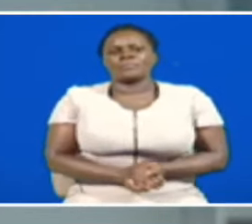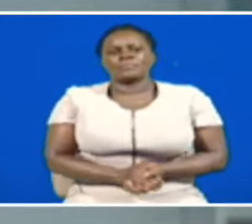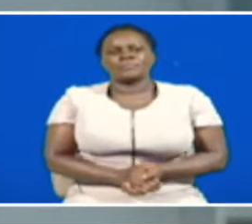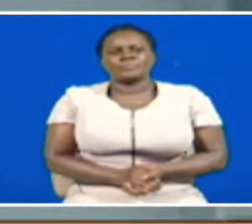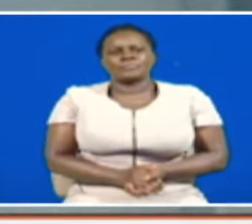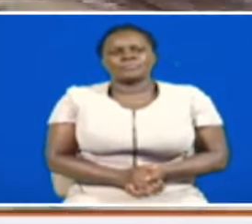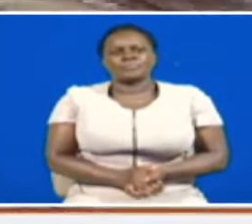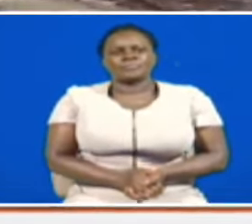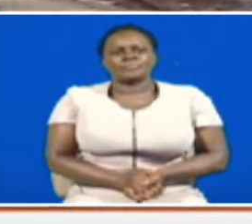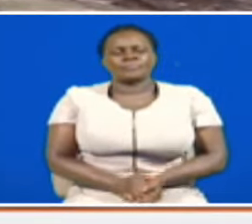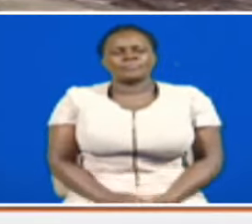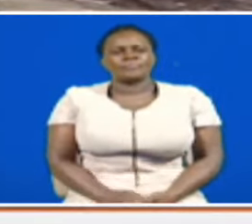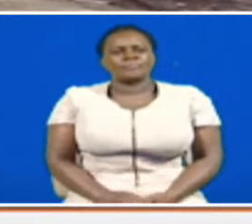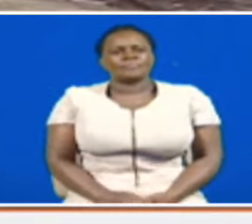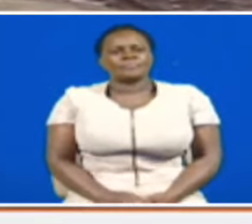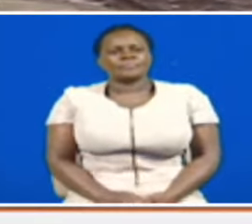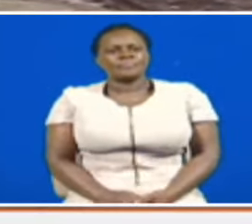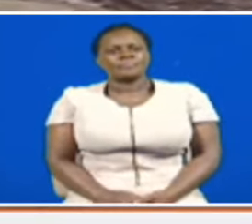costs.